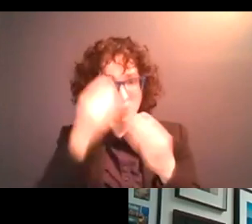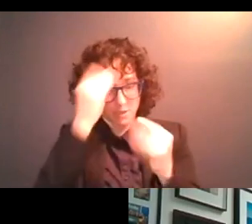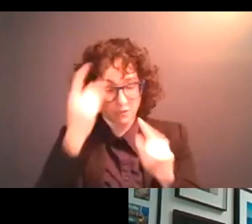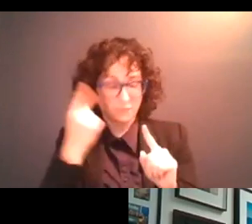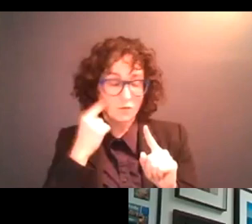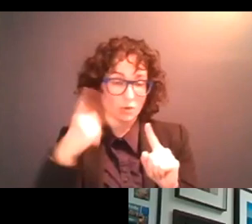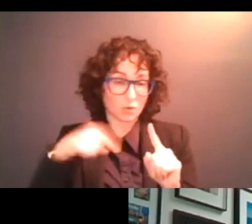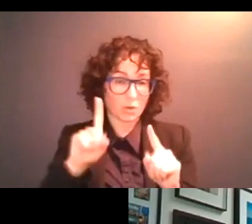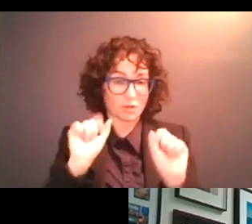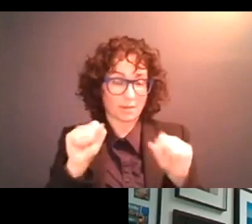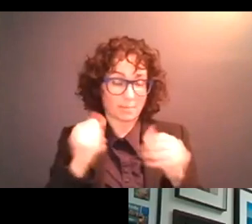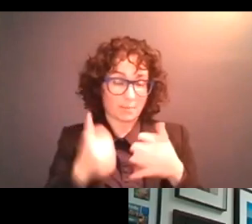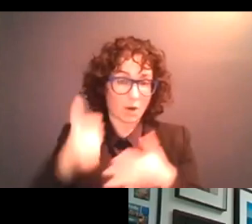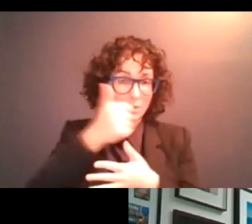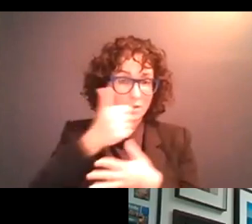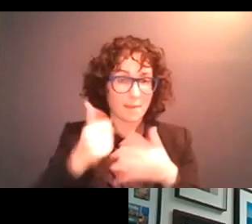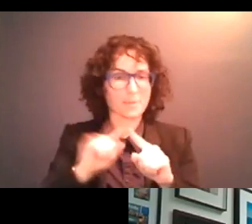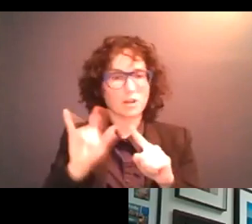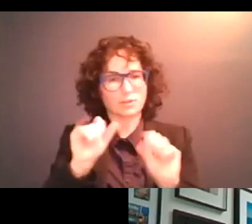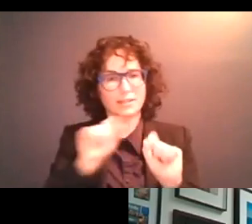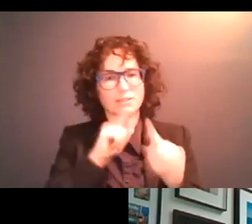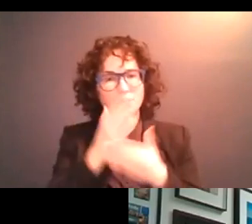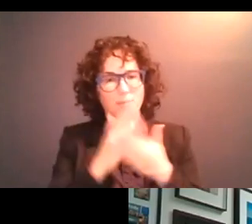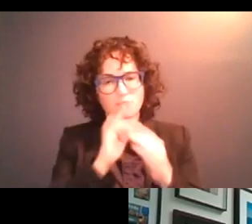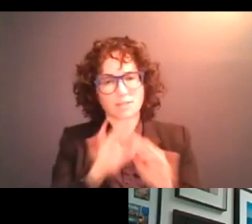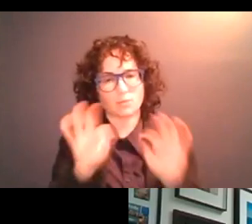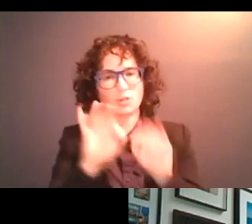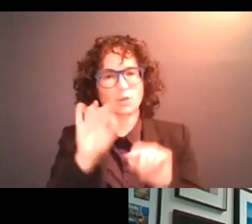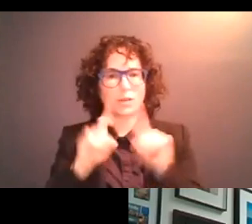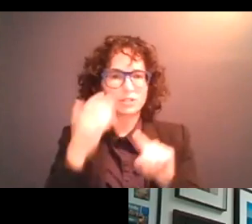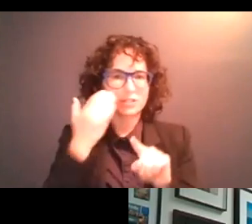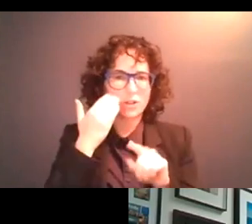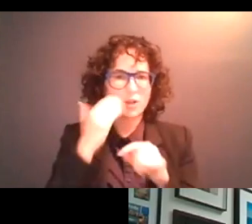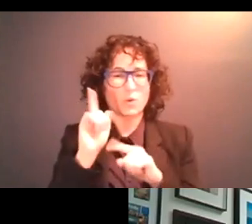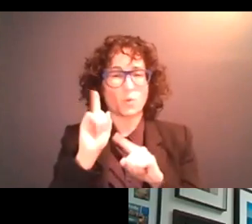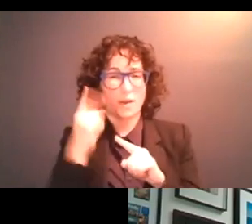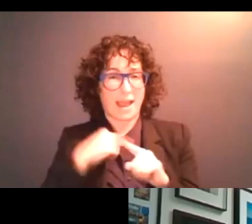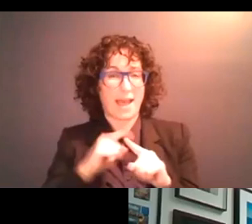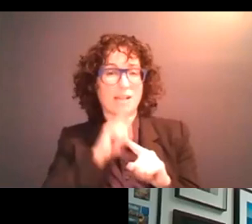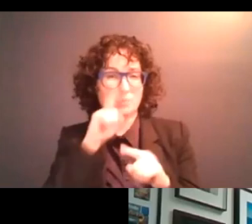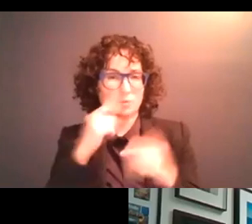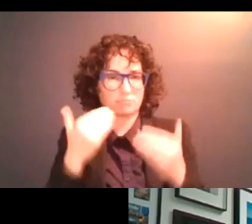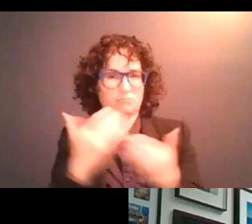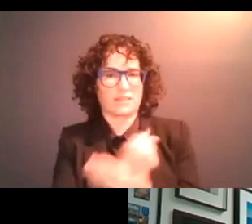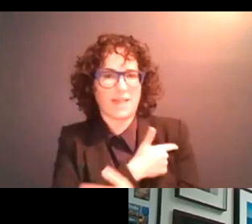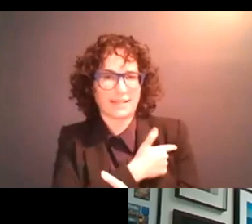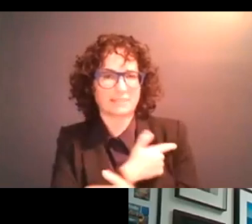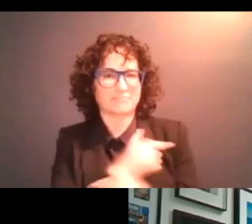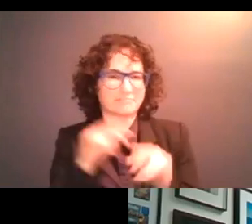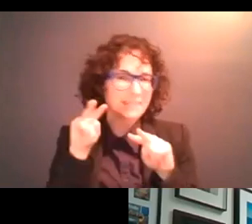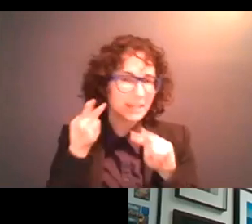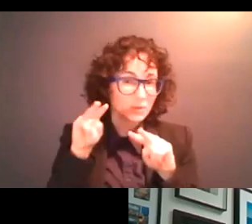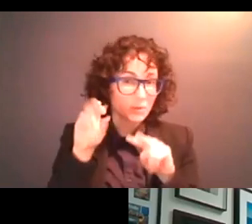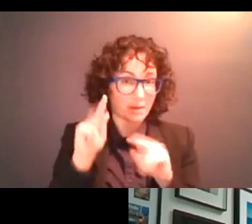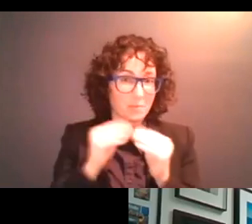been prioritized, but also we can answer some of that critical question of, well, then where am I actually supposed to get vaccine? So stay tuned and more to